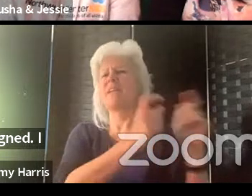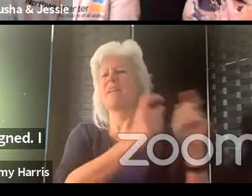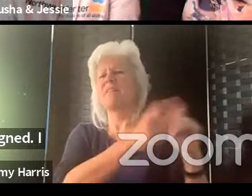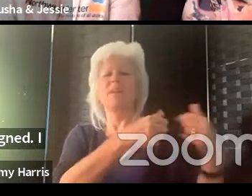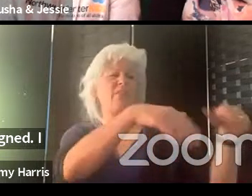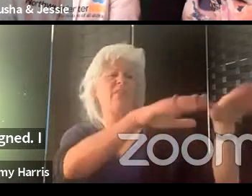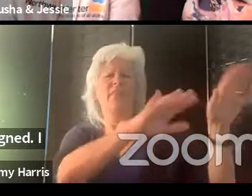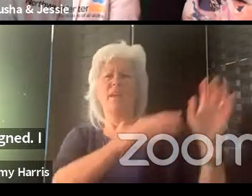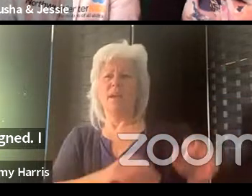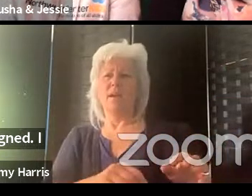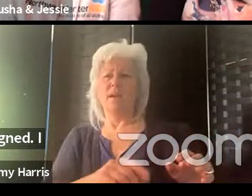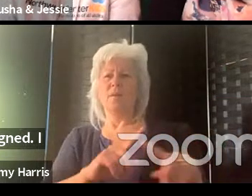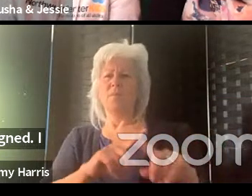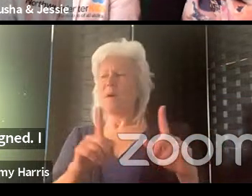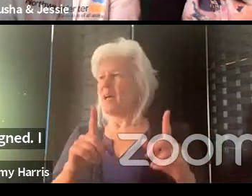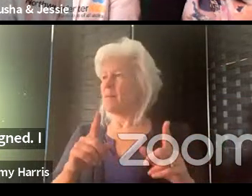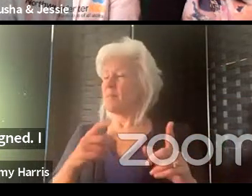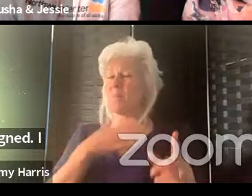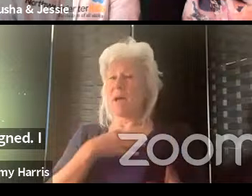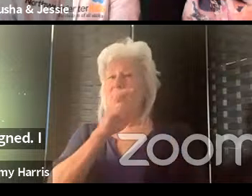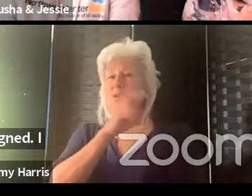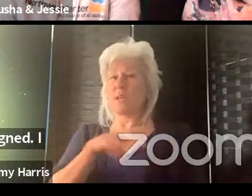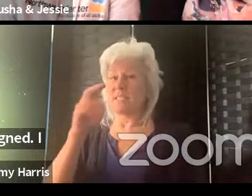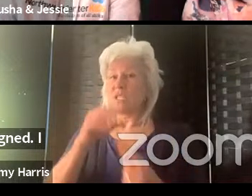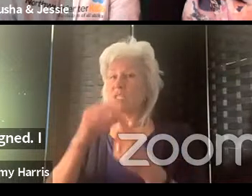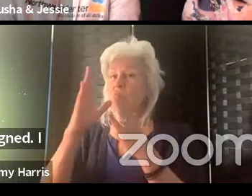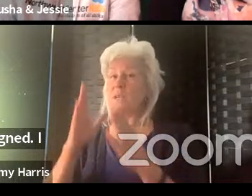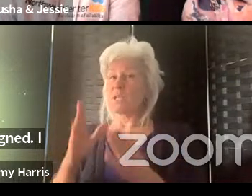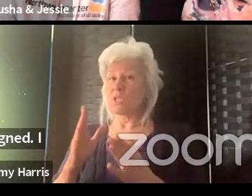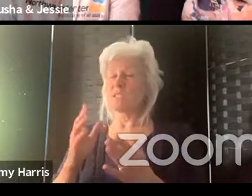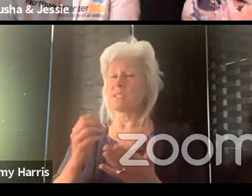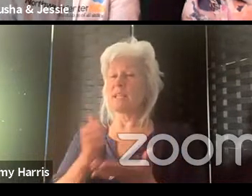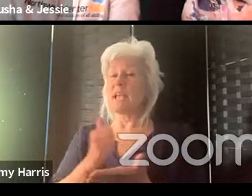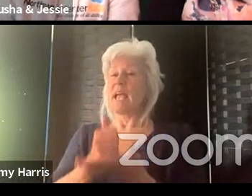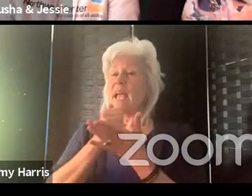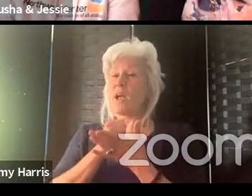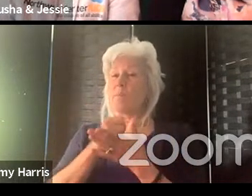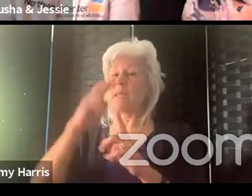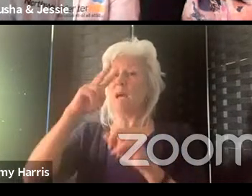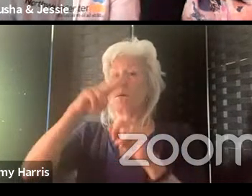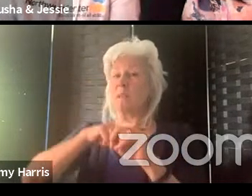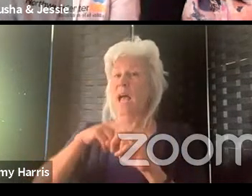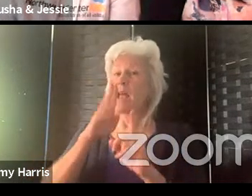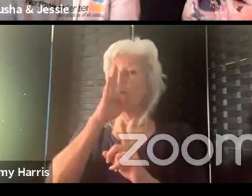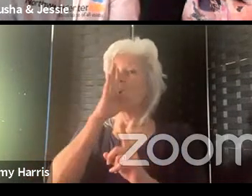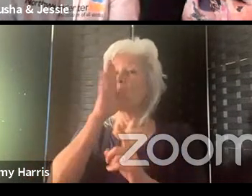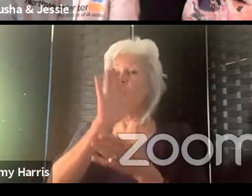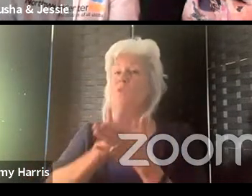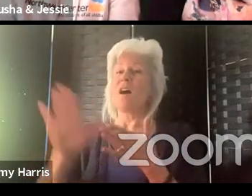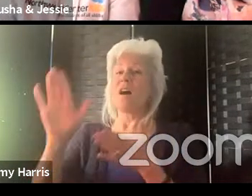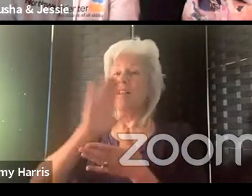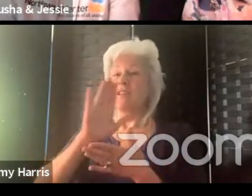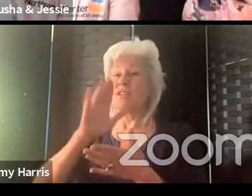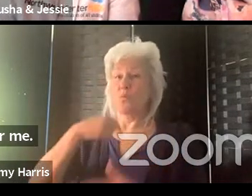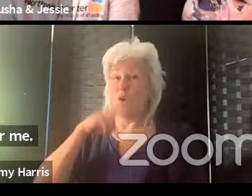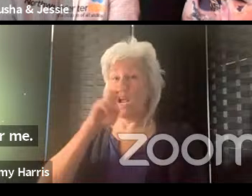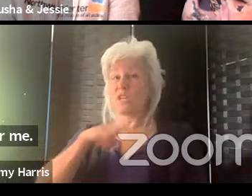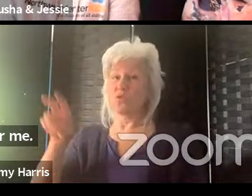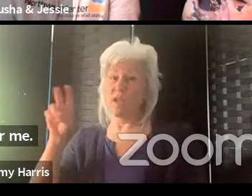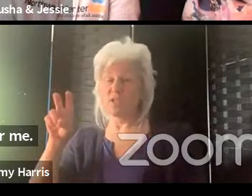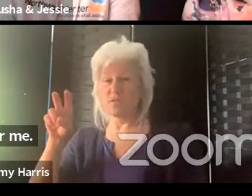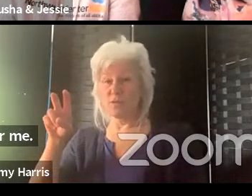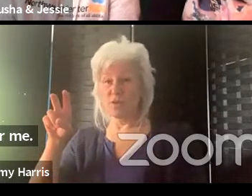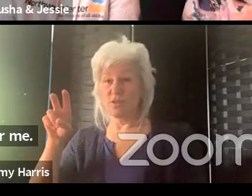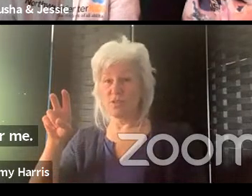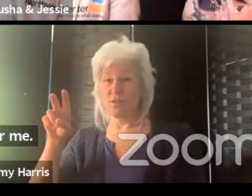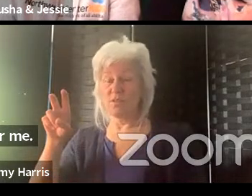However, my transition specialist helped me to apply and get set up at Bellevue College, where I transferred from. My former